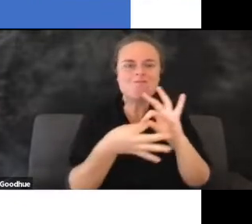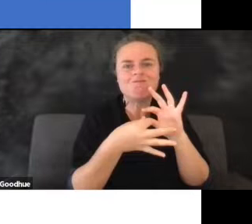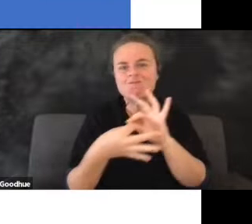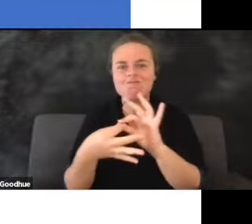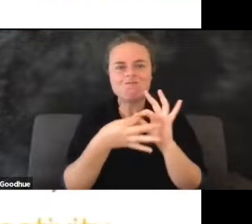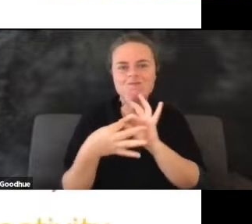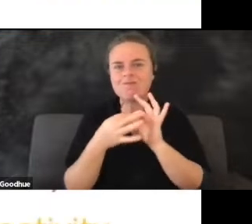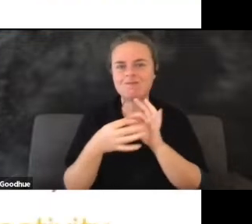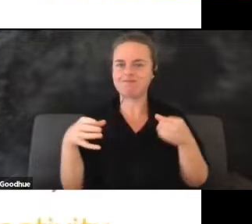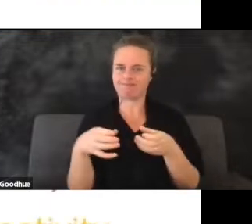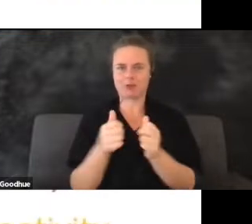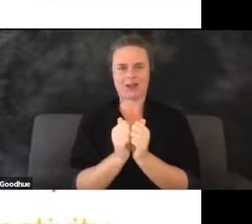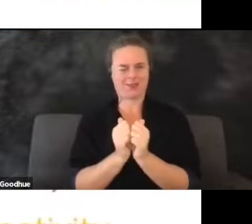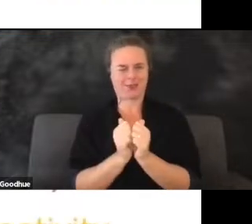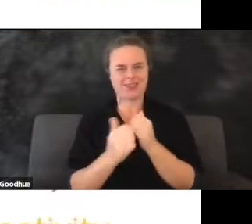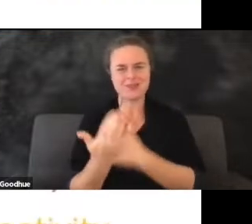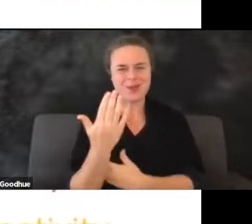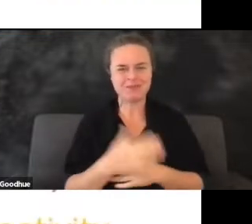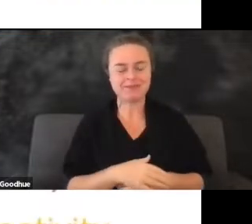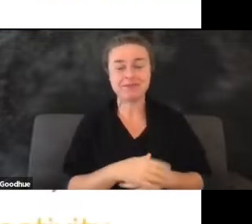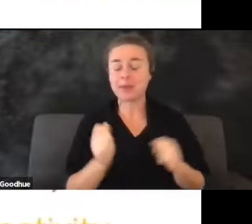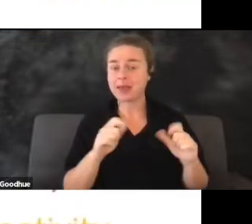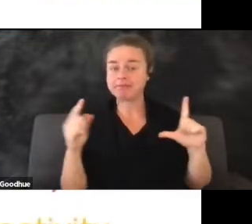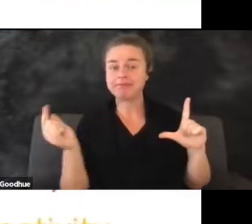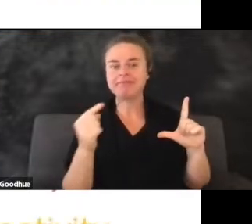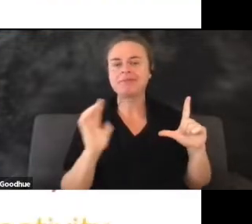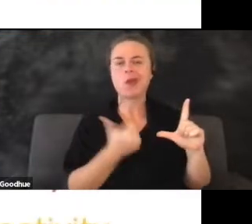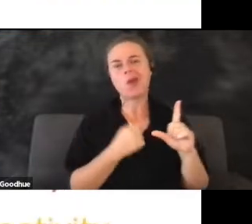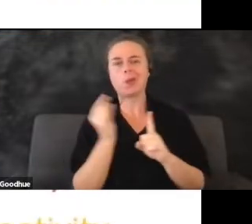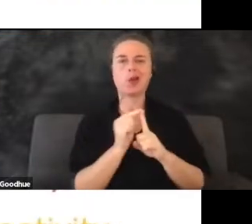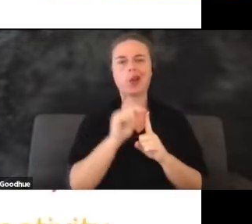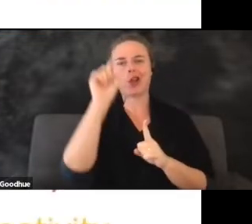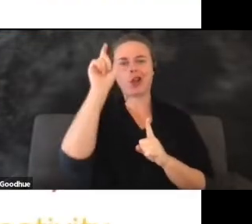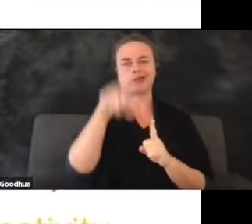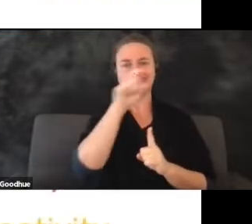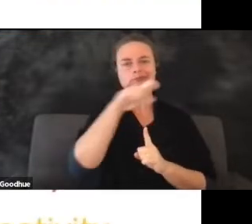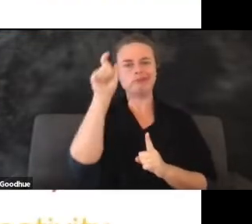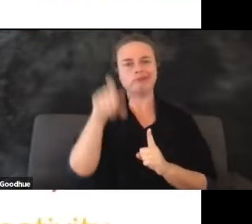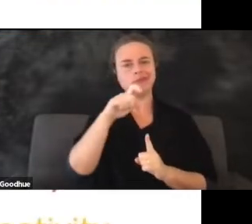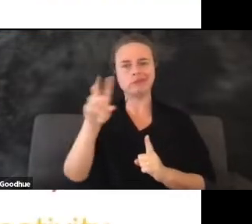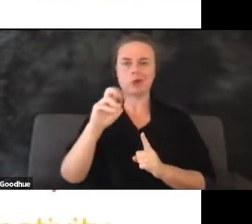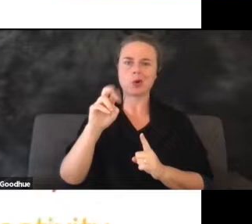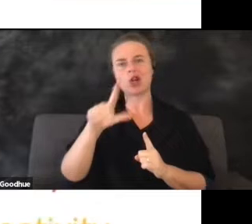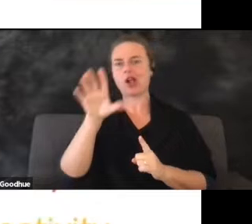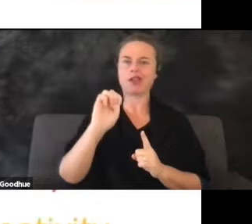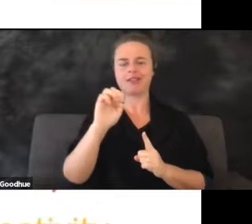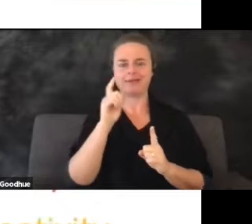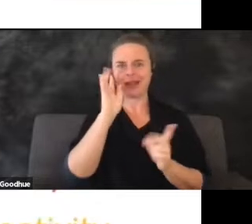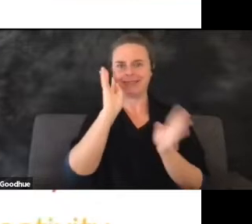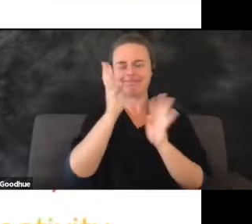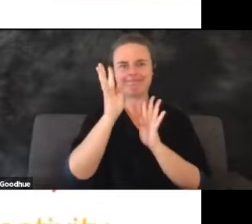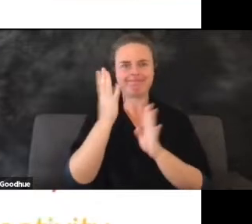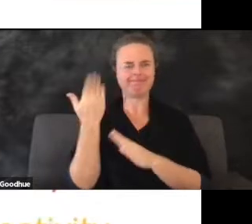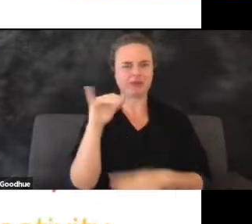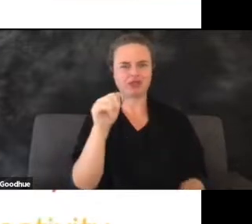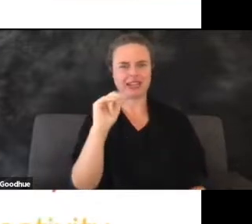morning. This is just a quick Wordle that we did after the first learning collaborative around in